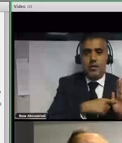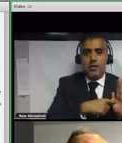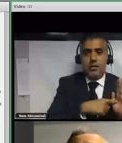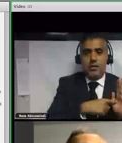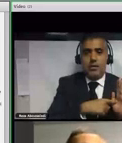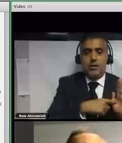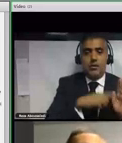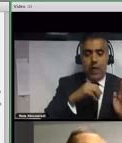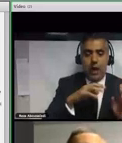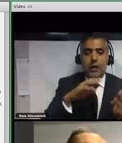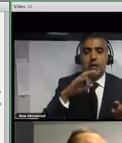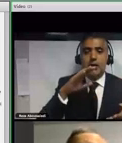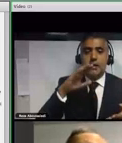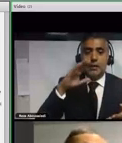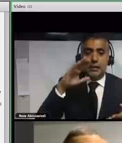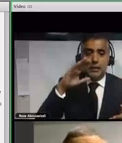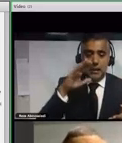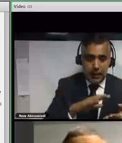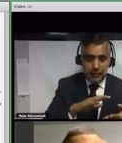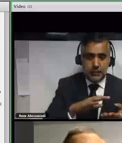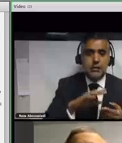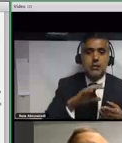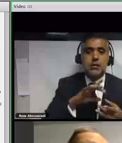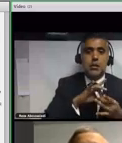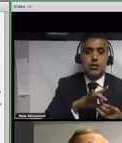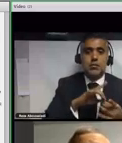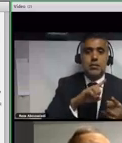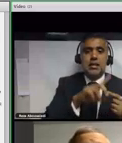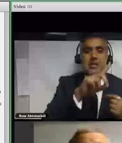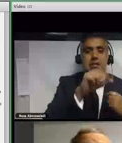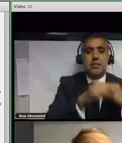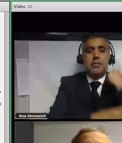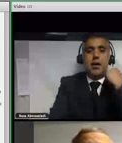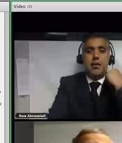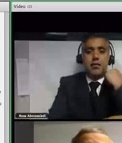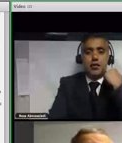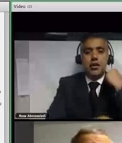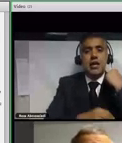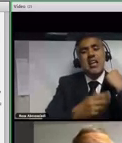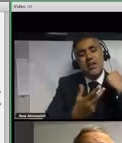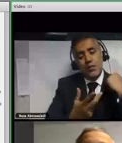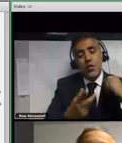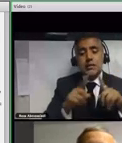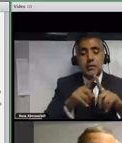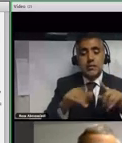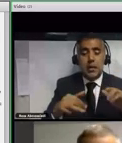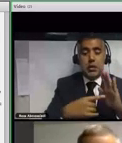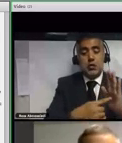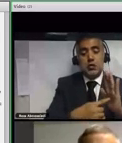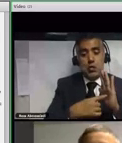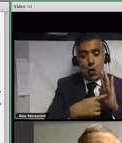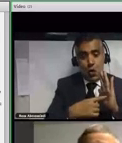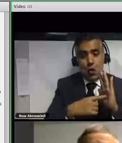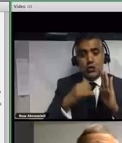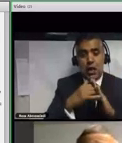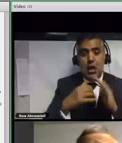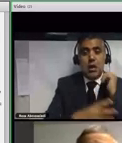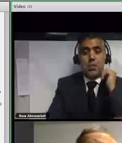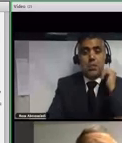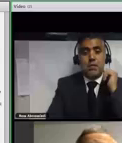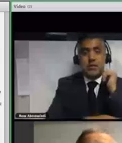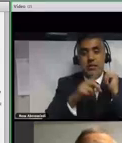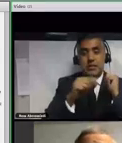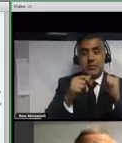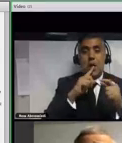the relationship between disability and poverty, even though at the same time it shows that poverty and disability